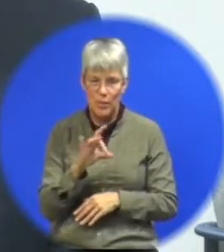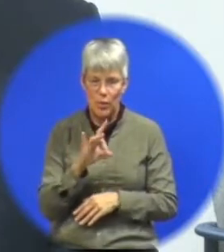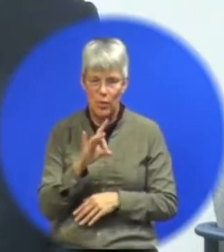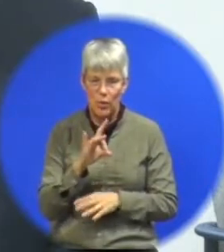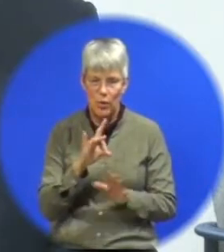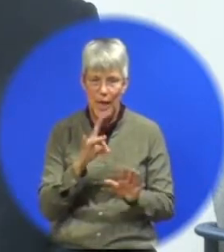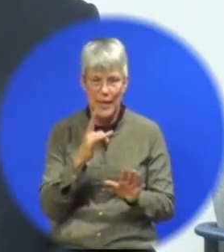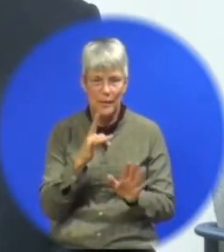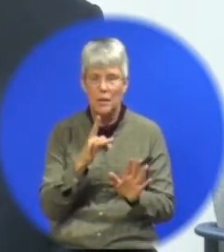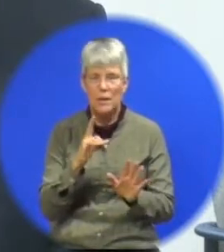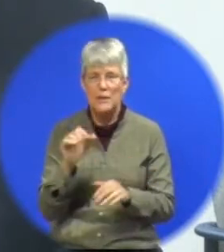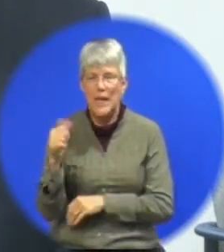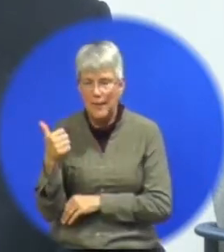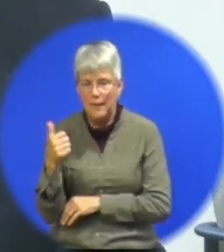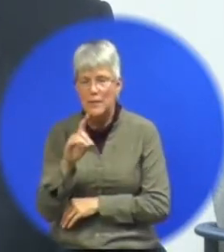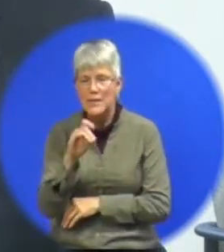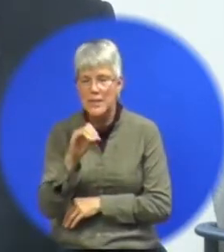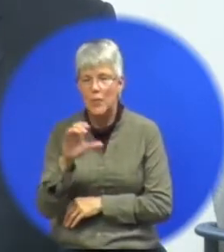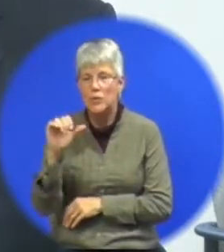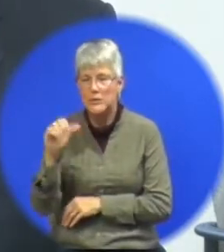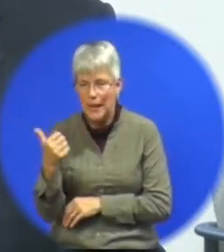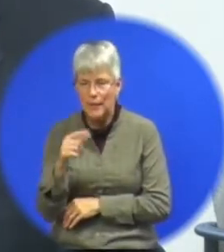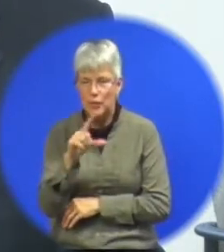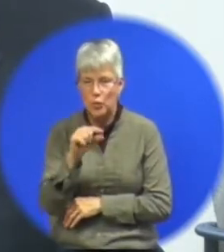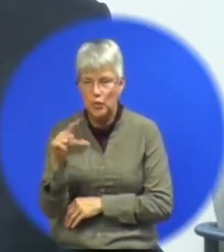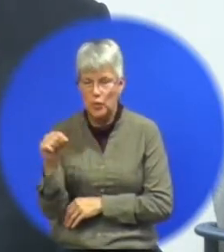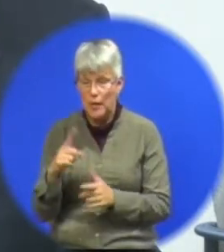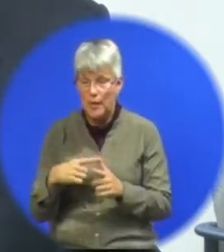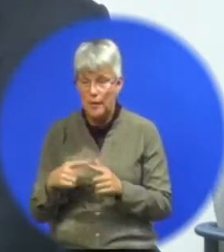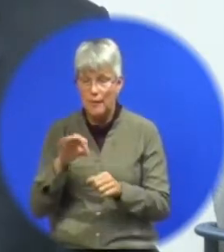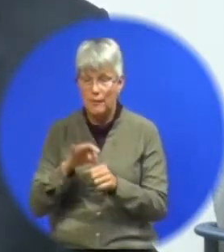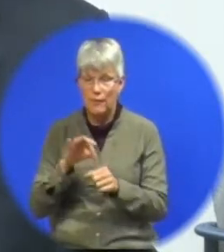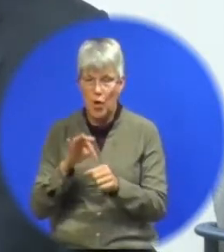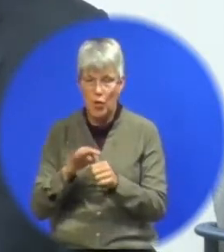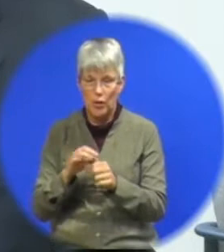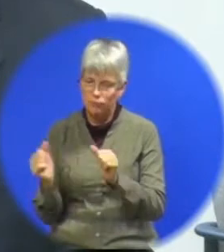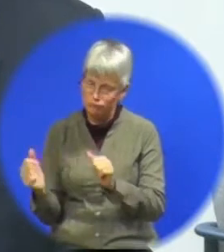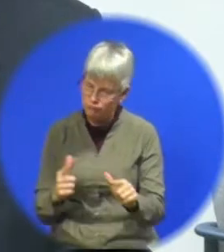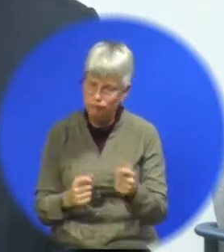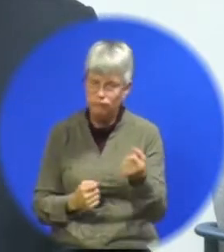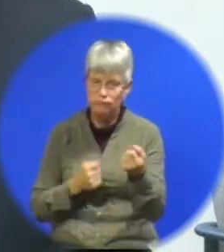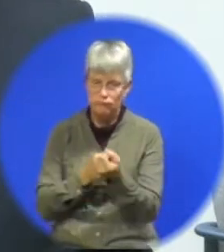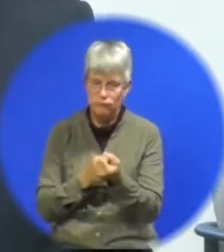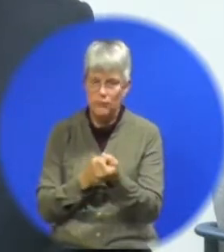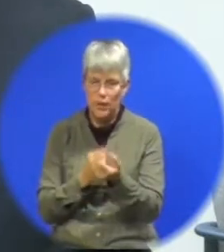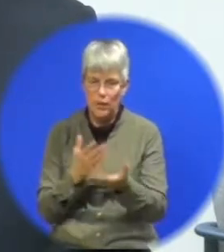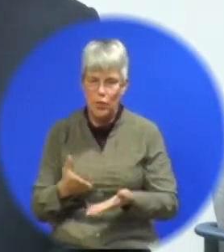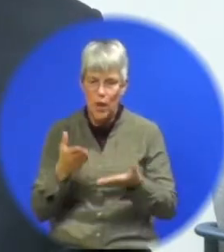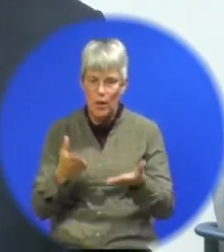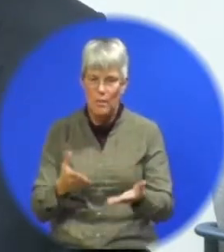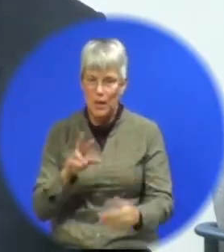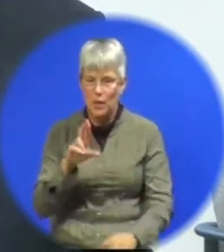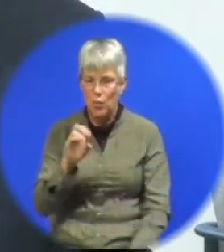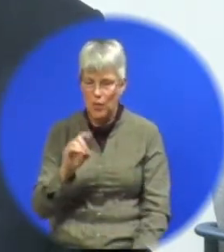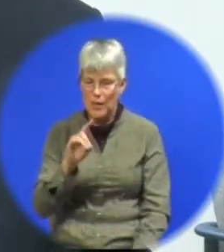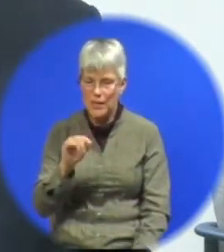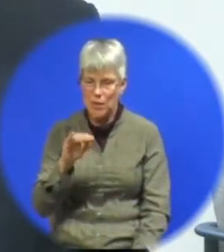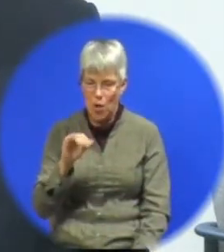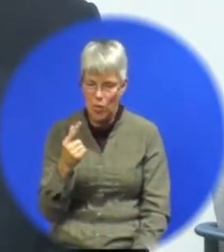2020, and voted unanimously to recommend this rezoning to City Council.